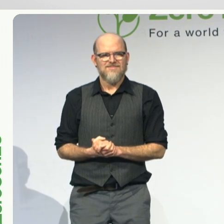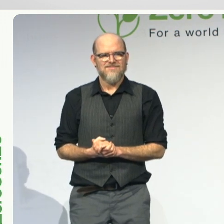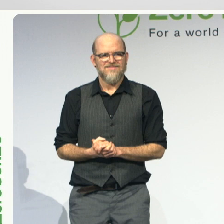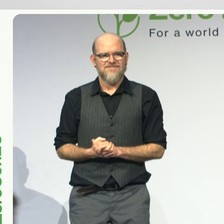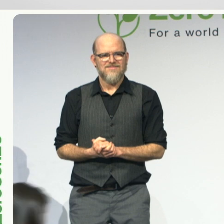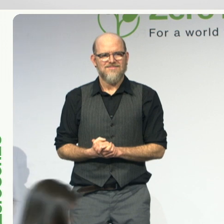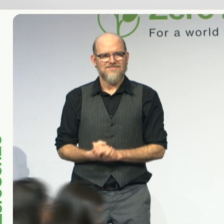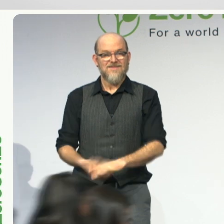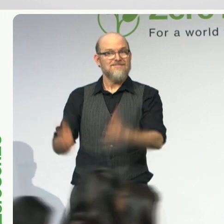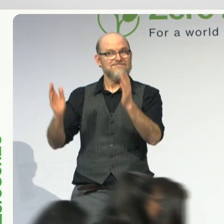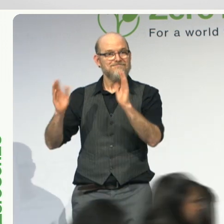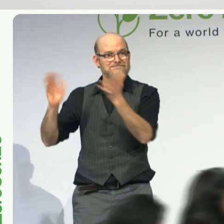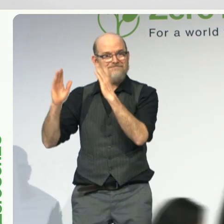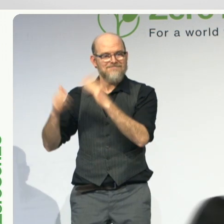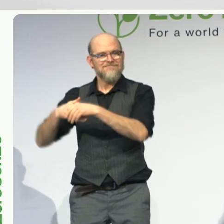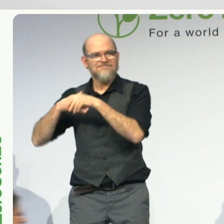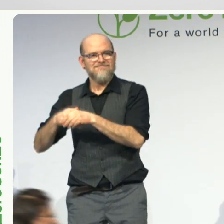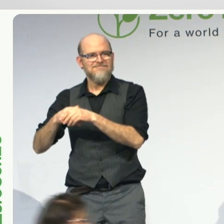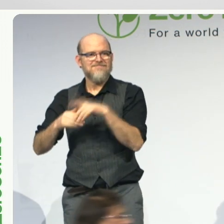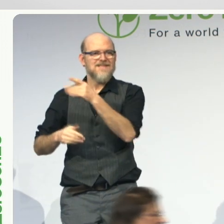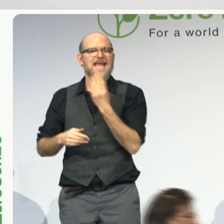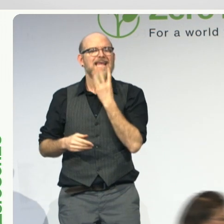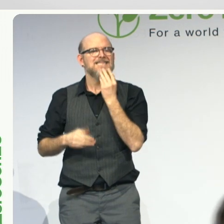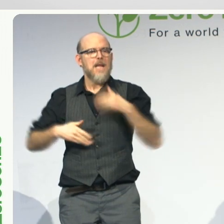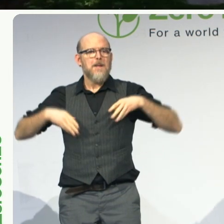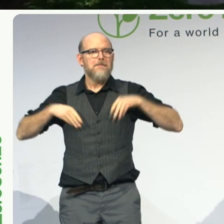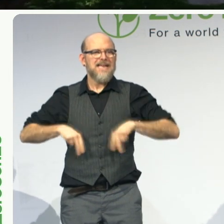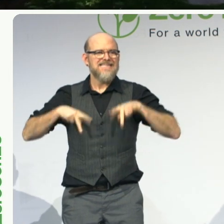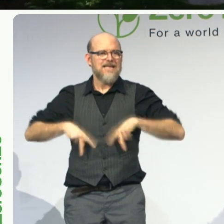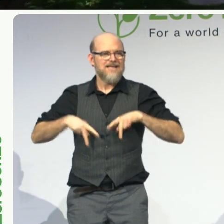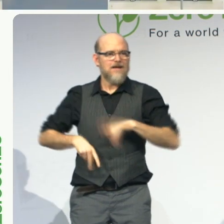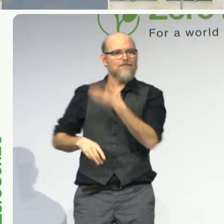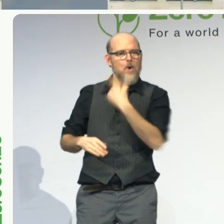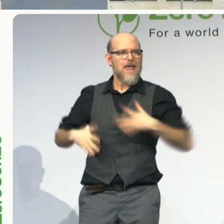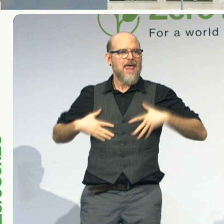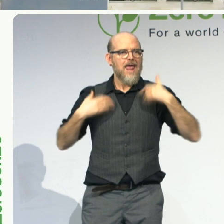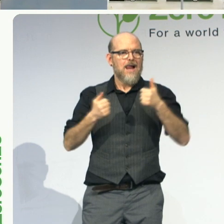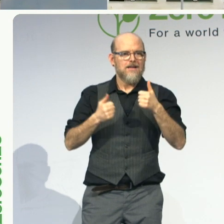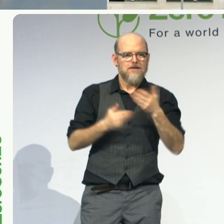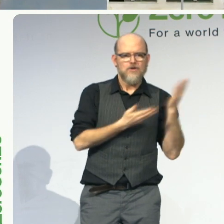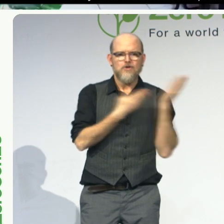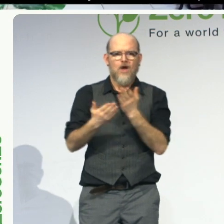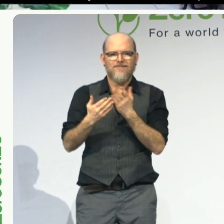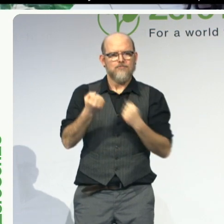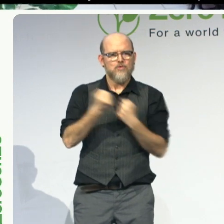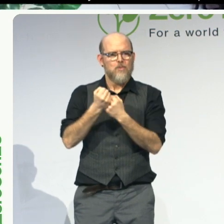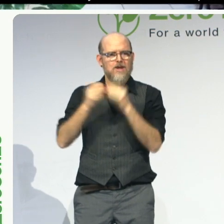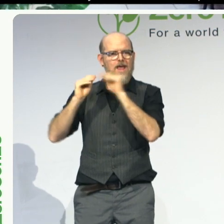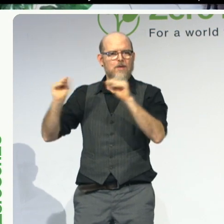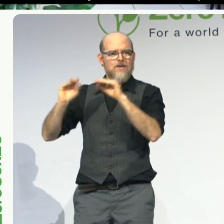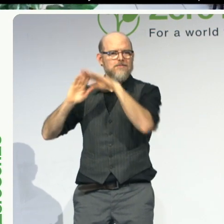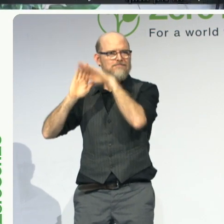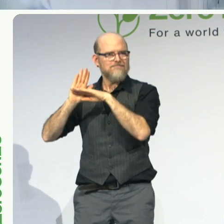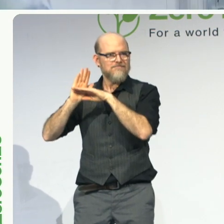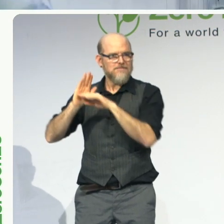Congratulations to the Israeli Ministry of Health-supported Education Services program. Part of the ministry's rehabilitation package, it